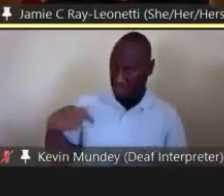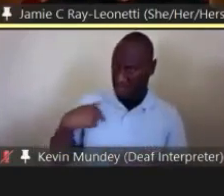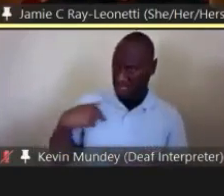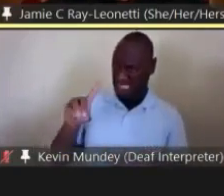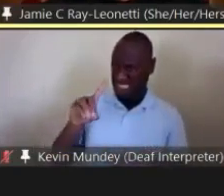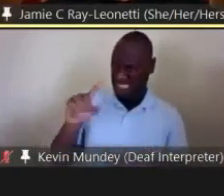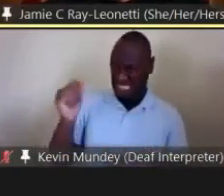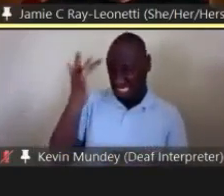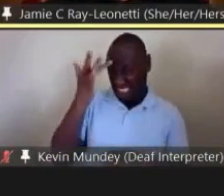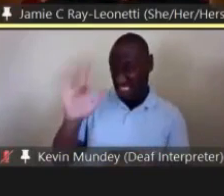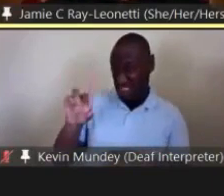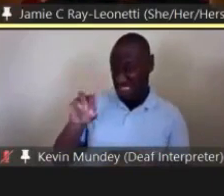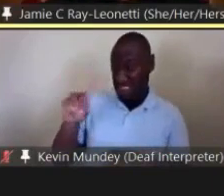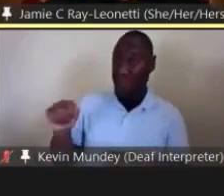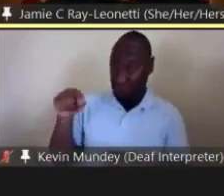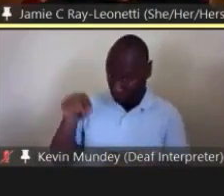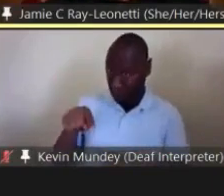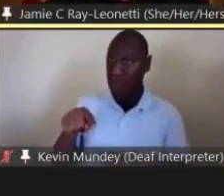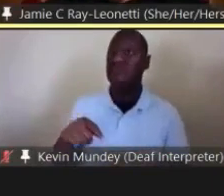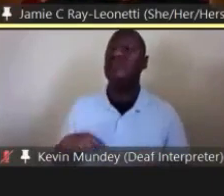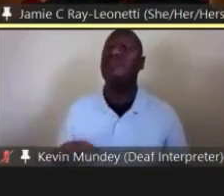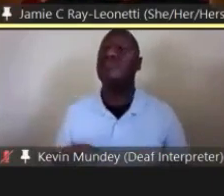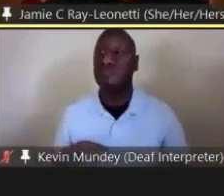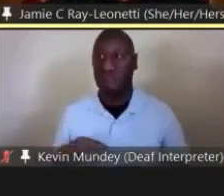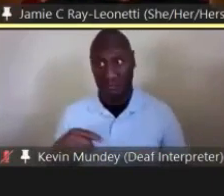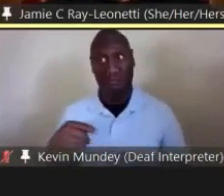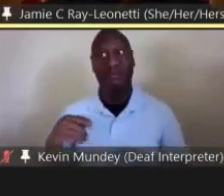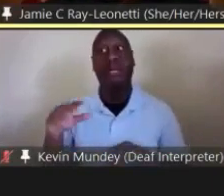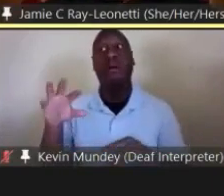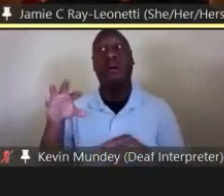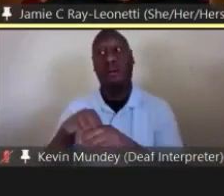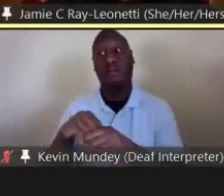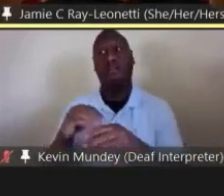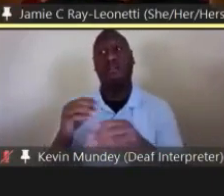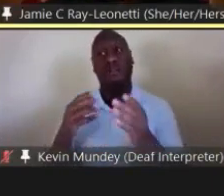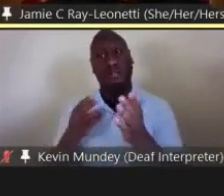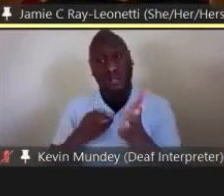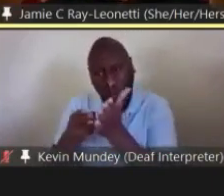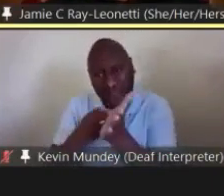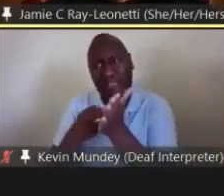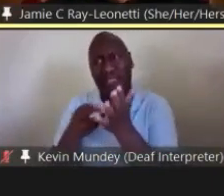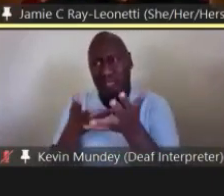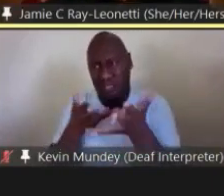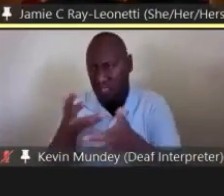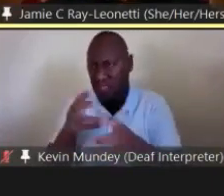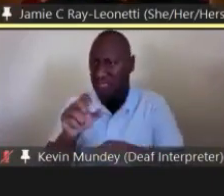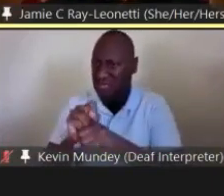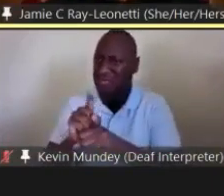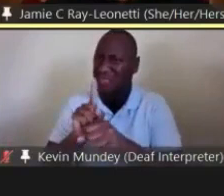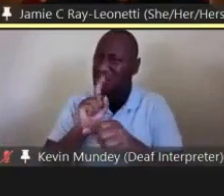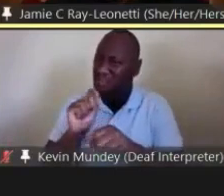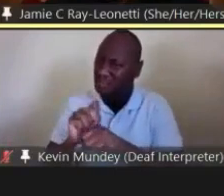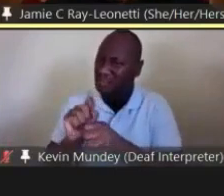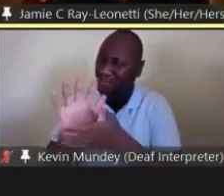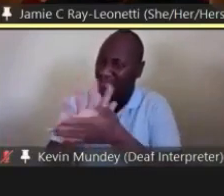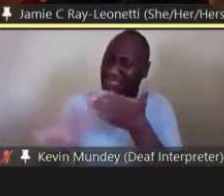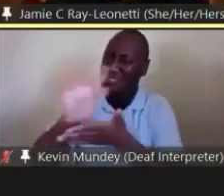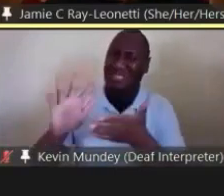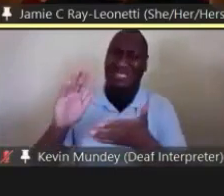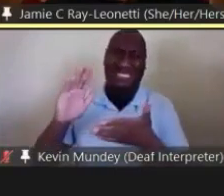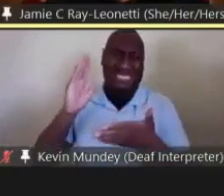an authentic, inclusive college experience while developing academic